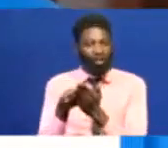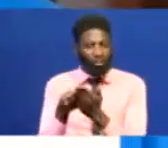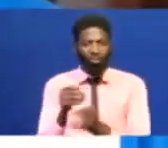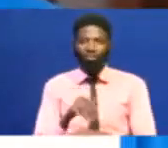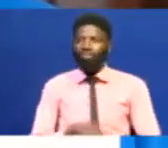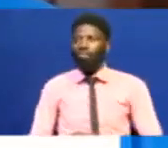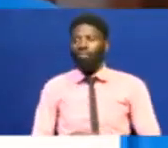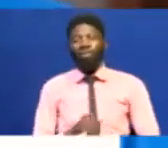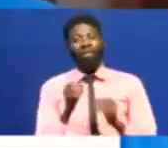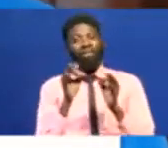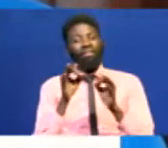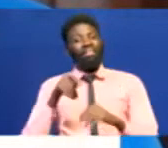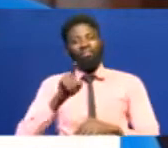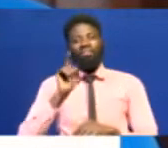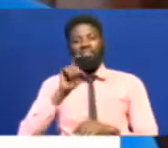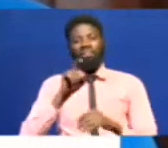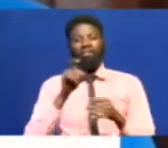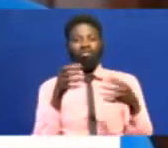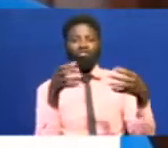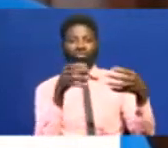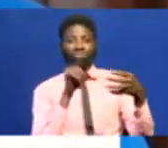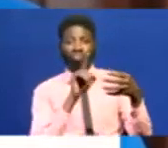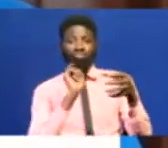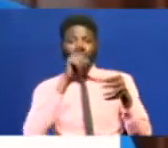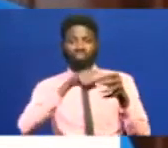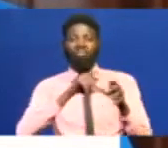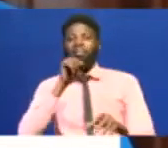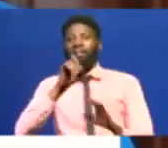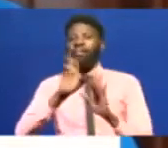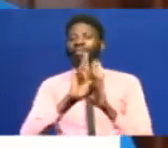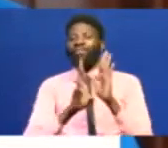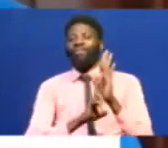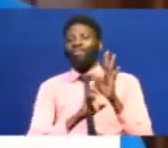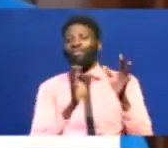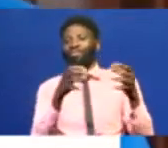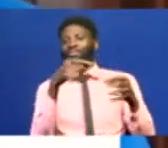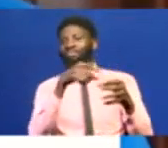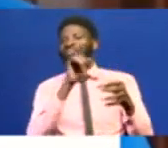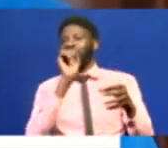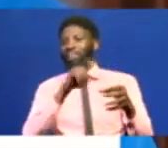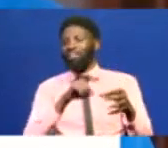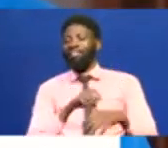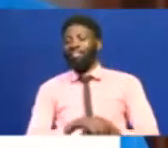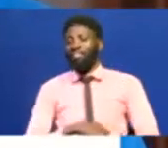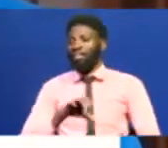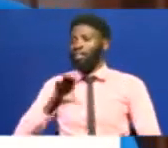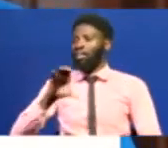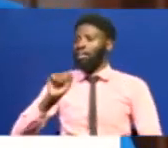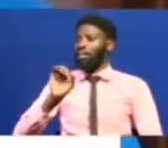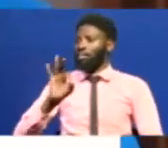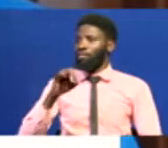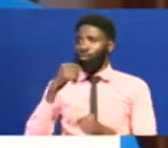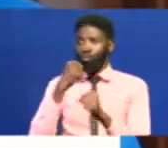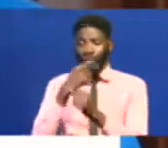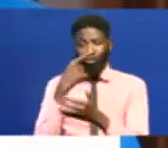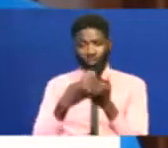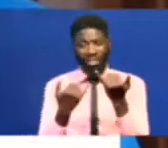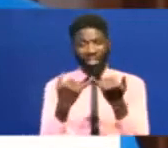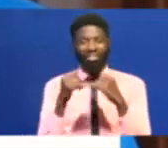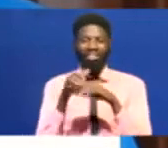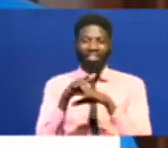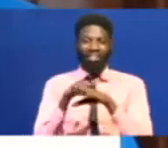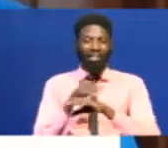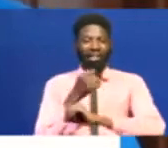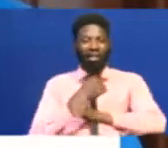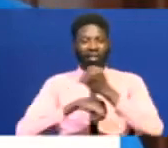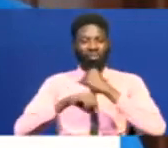part of something, there has to be rules and regulations. And I think what CAF is doing is that it's slowly trying to